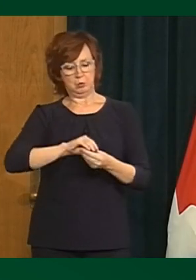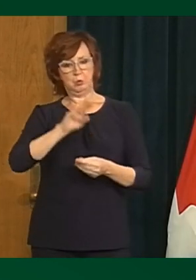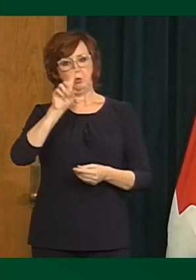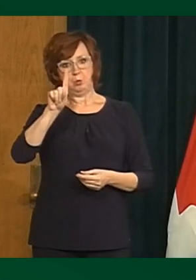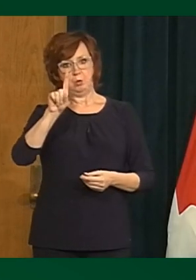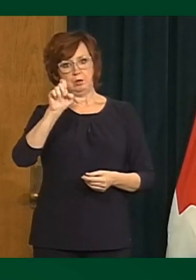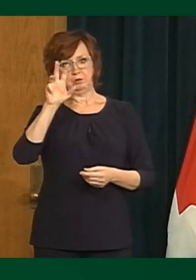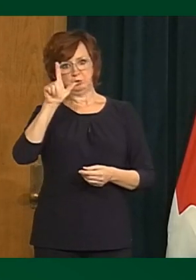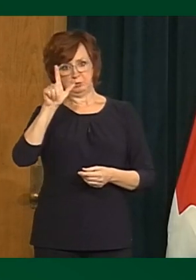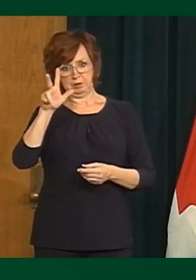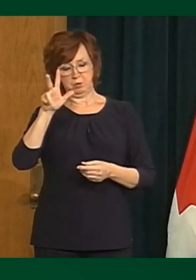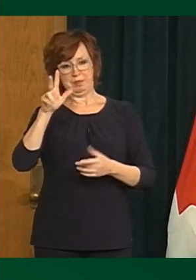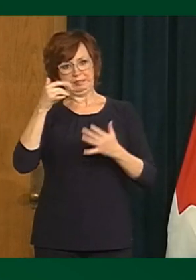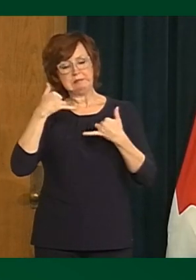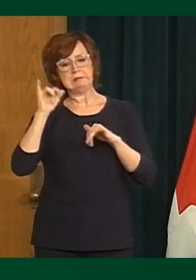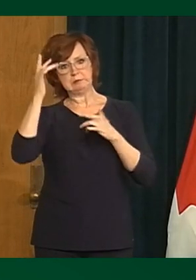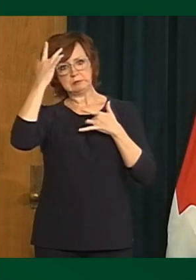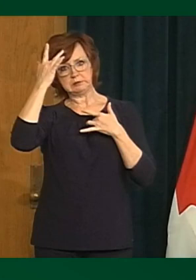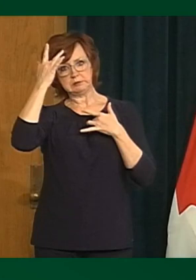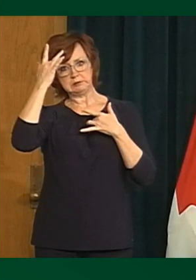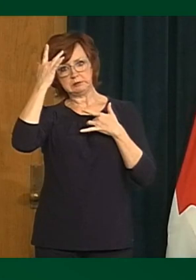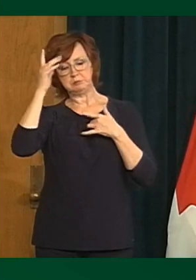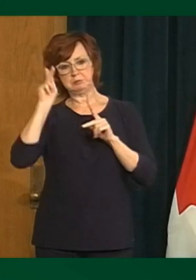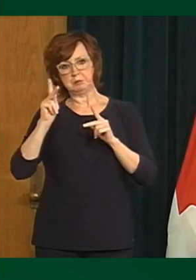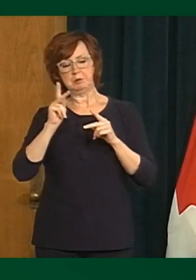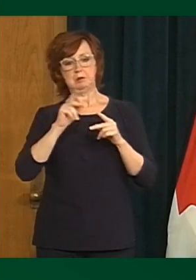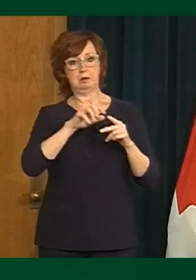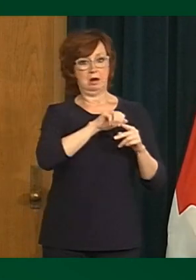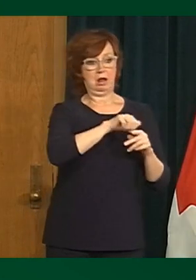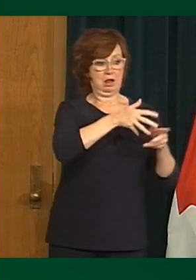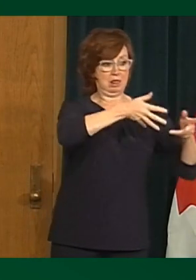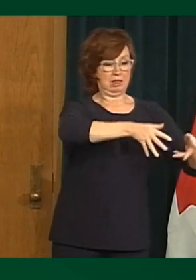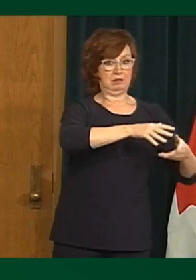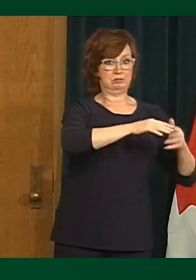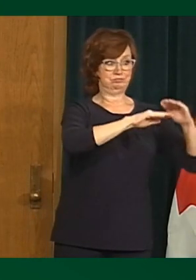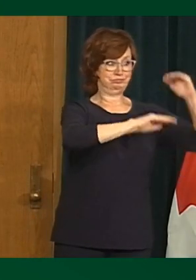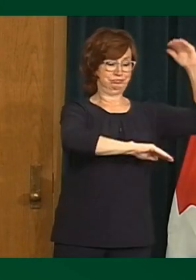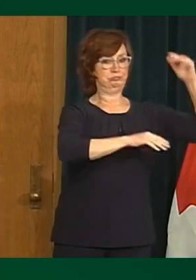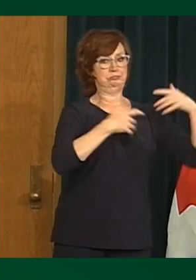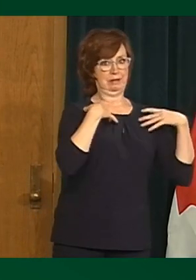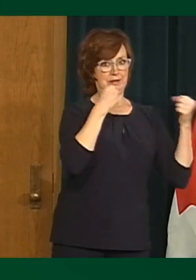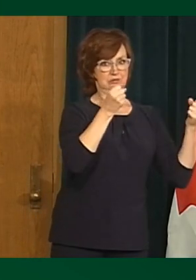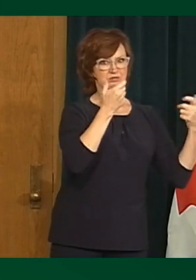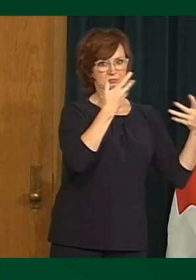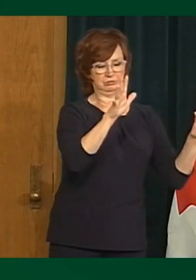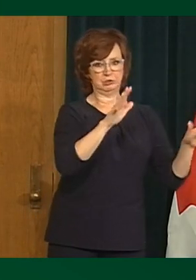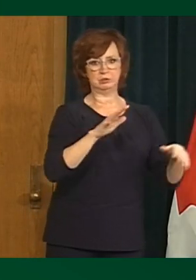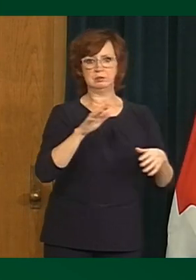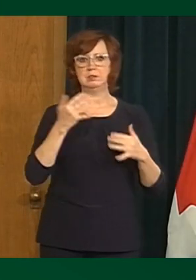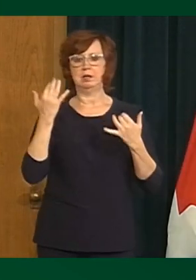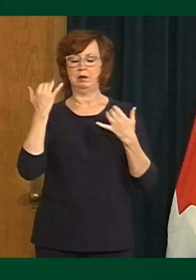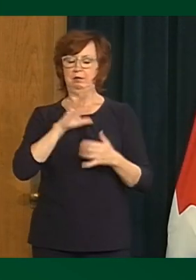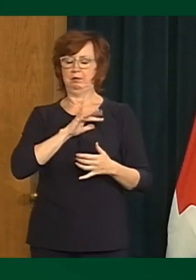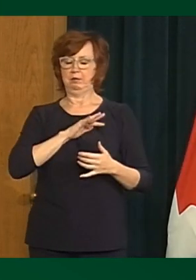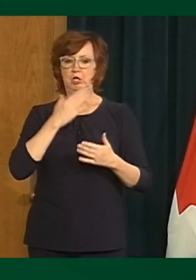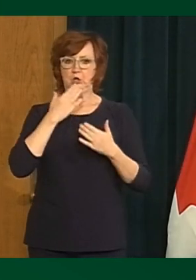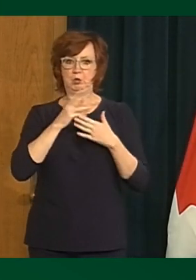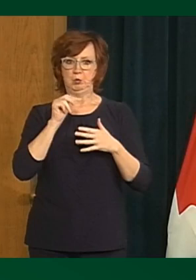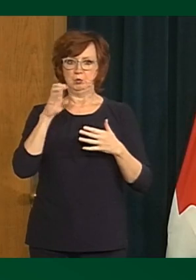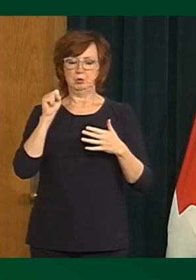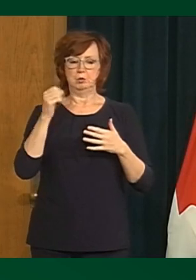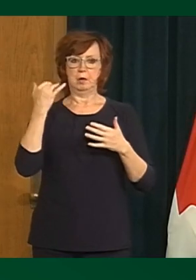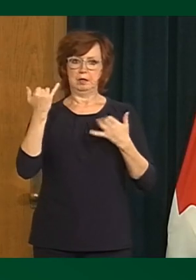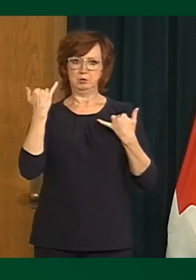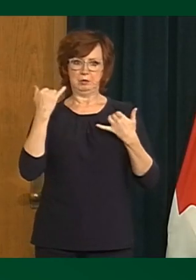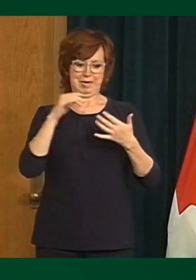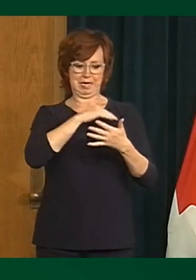123 active cases. This is good news, as today we begin phase 2 of the Reopen Saskatchewan plan. This is a much